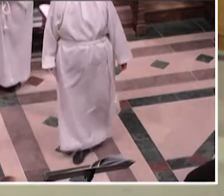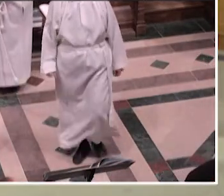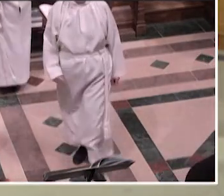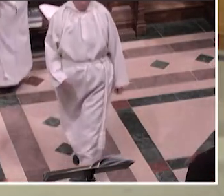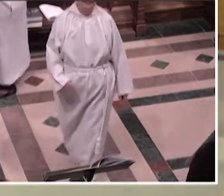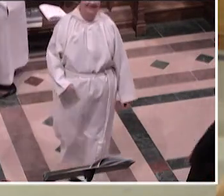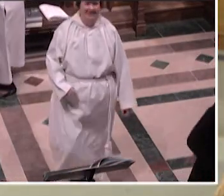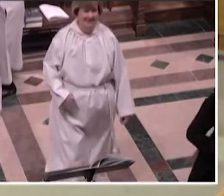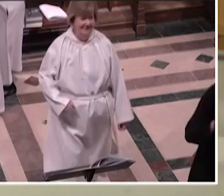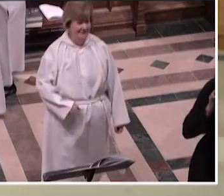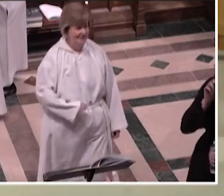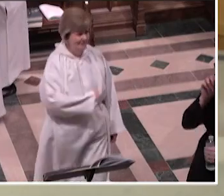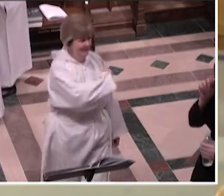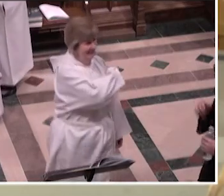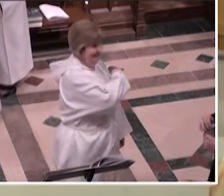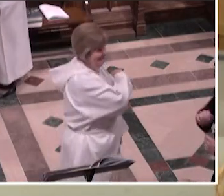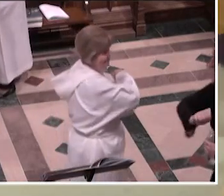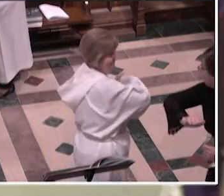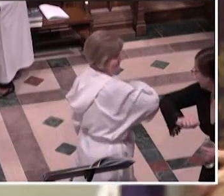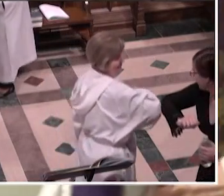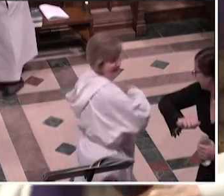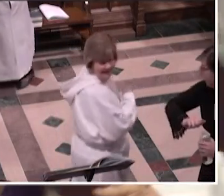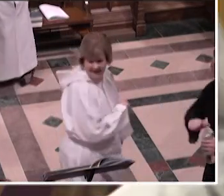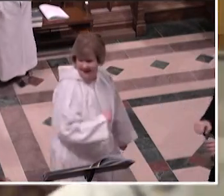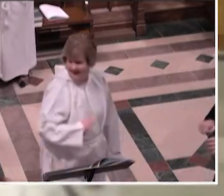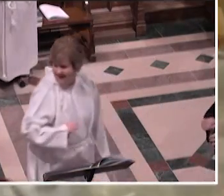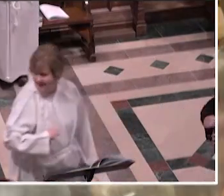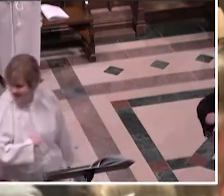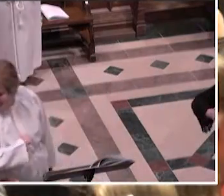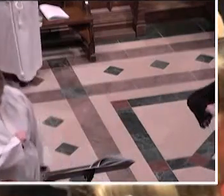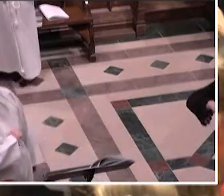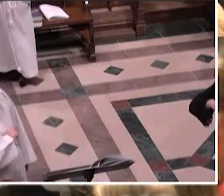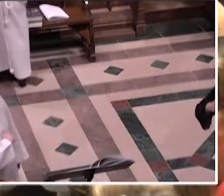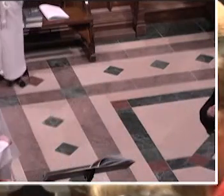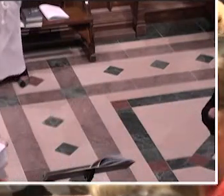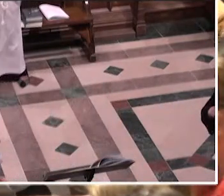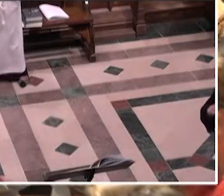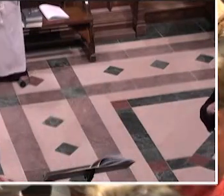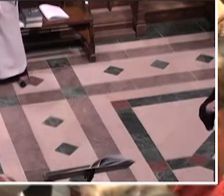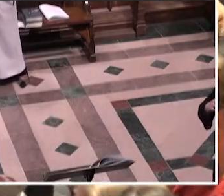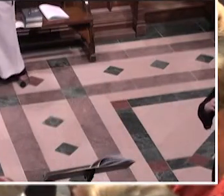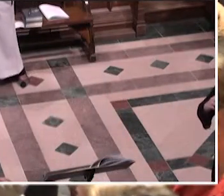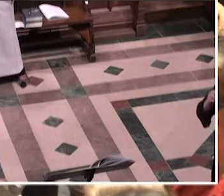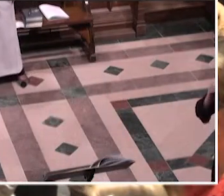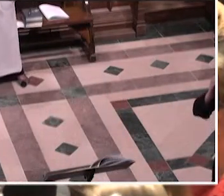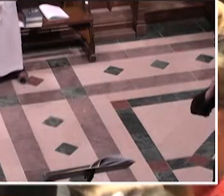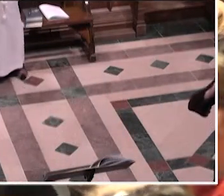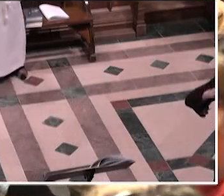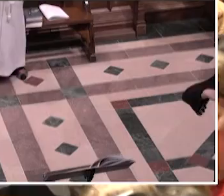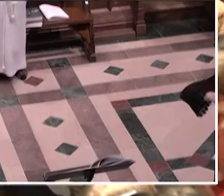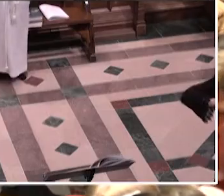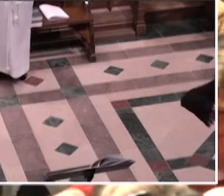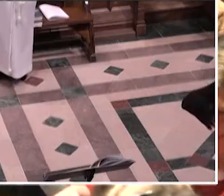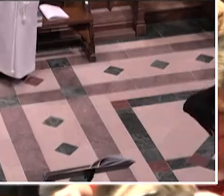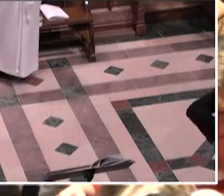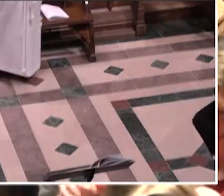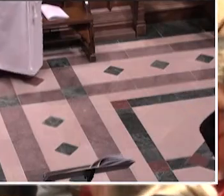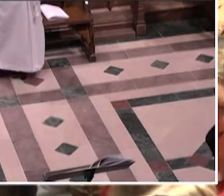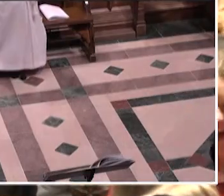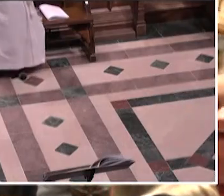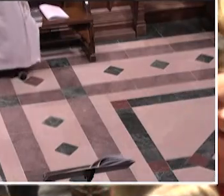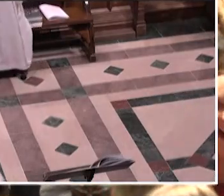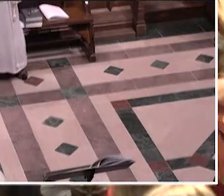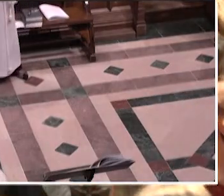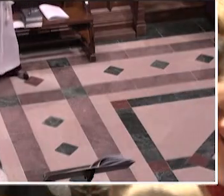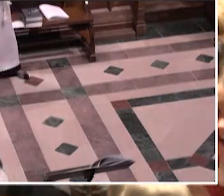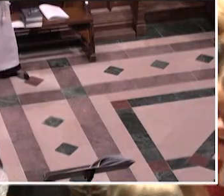Awesome. Jesus in me loves the Jesus in you. The Jesus in me loves